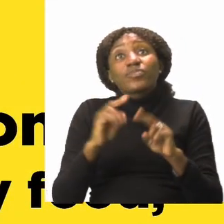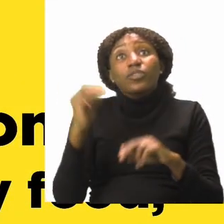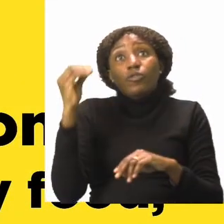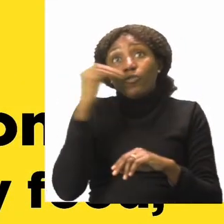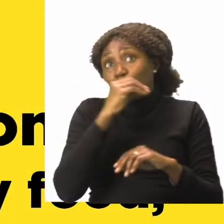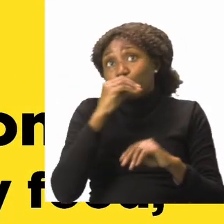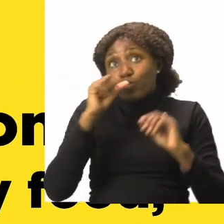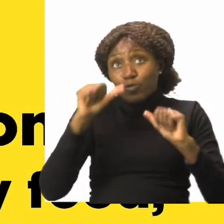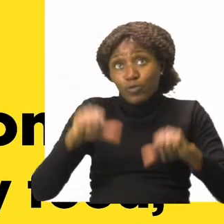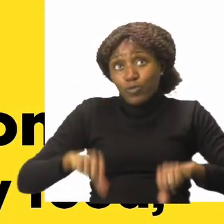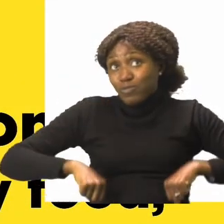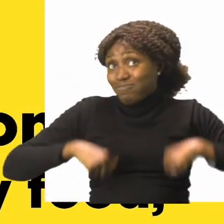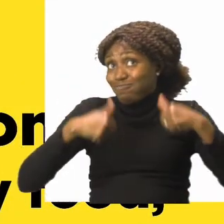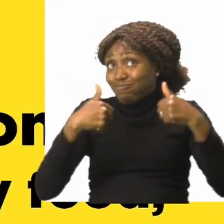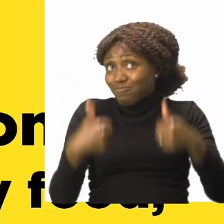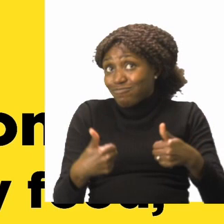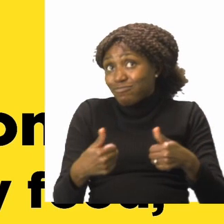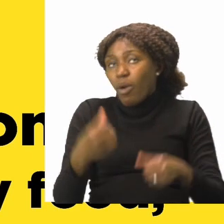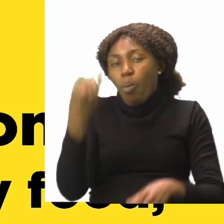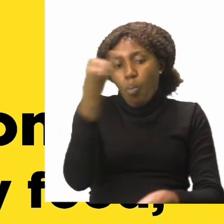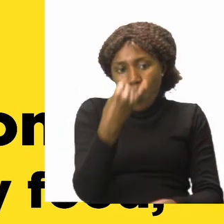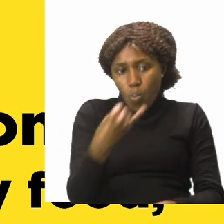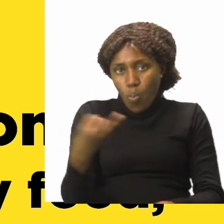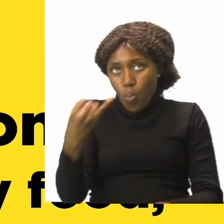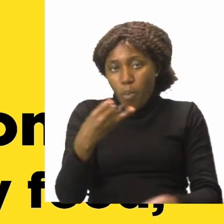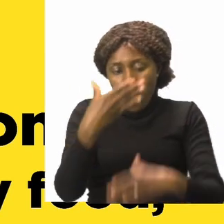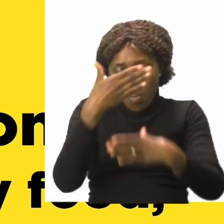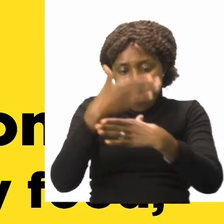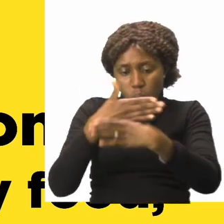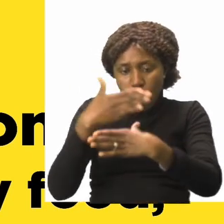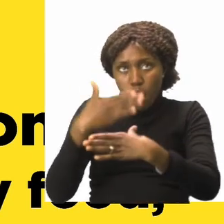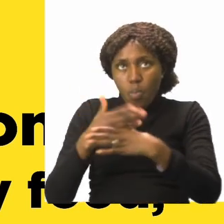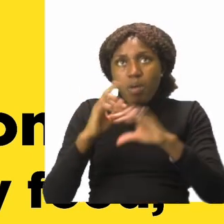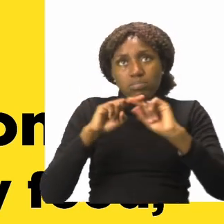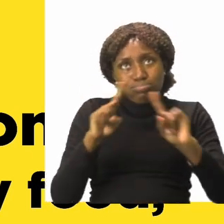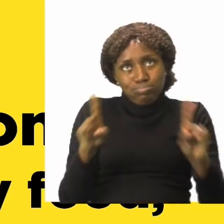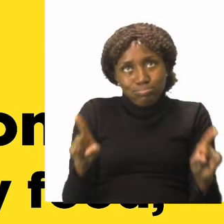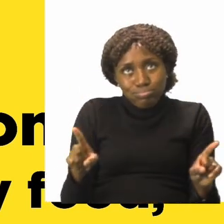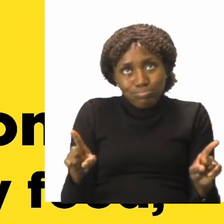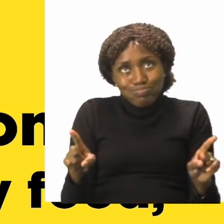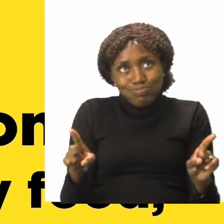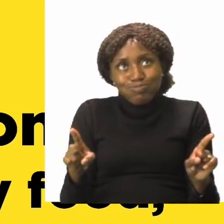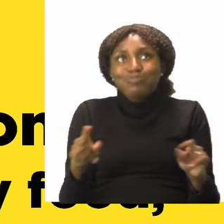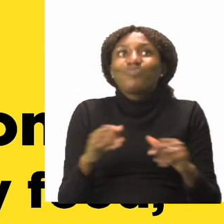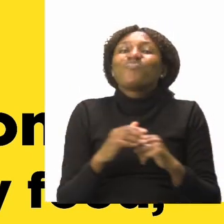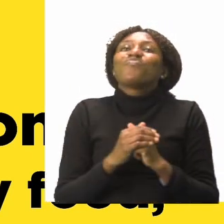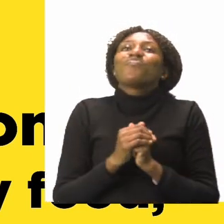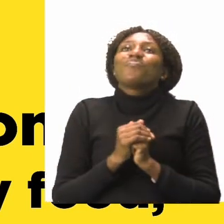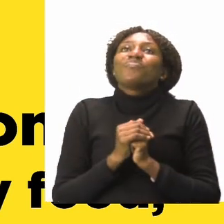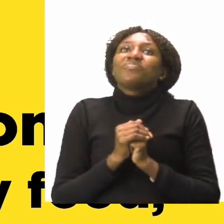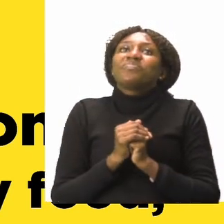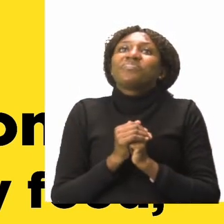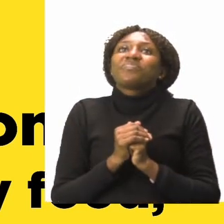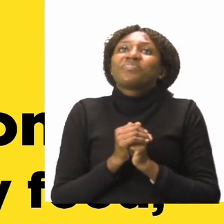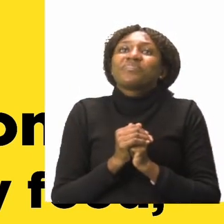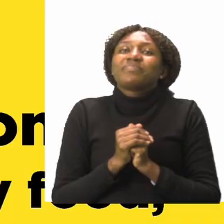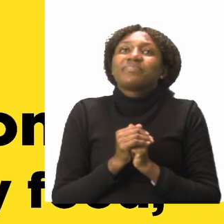about healthy food, drawing, and occupations.